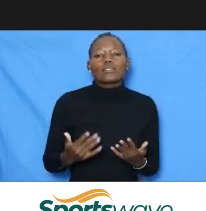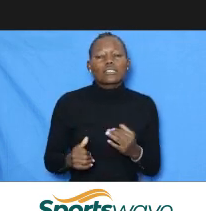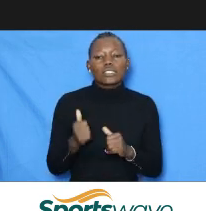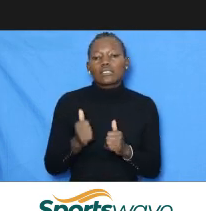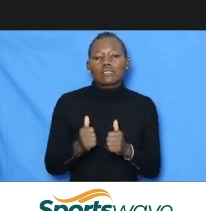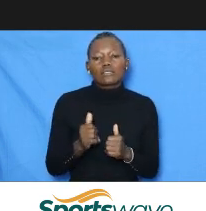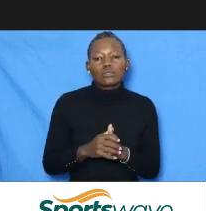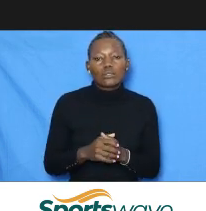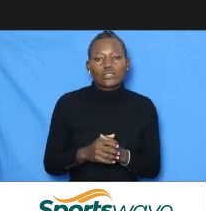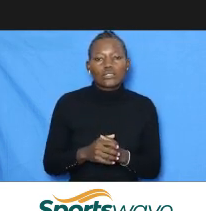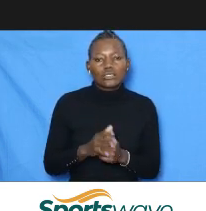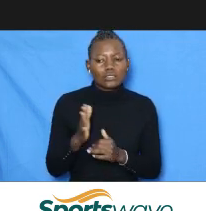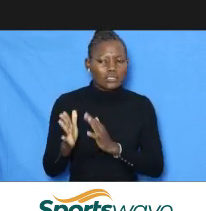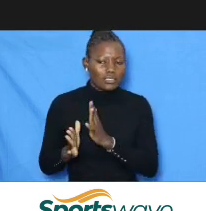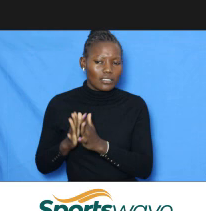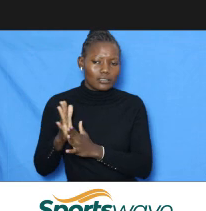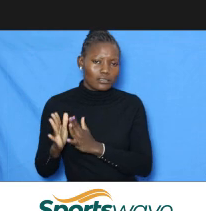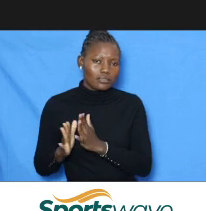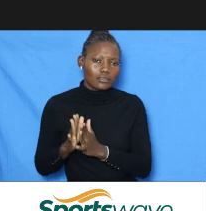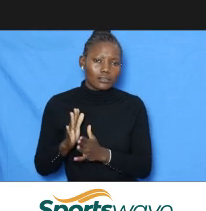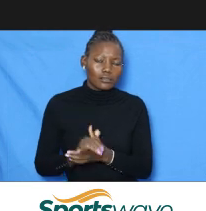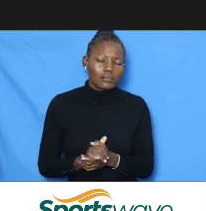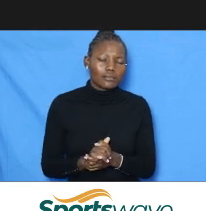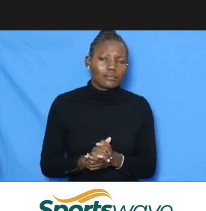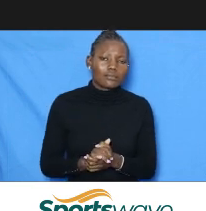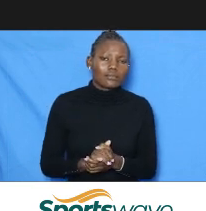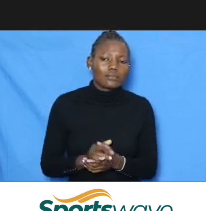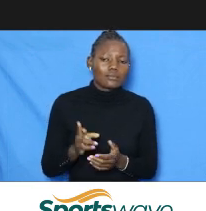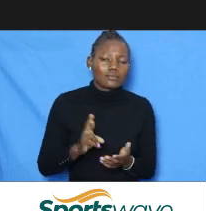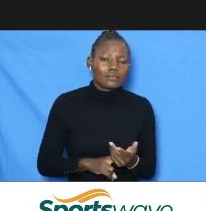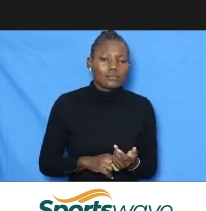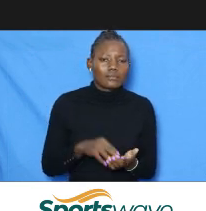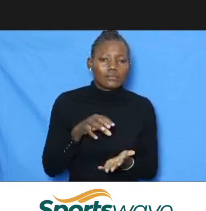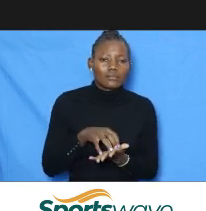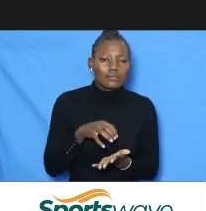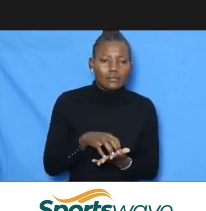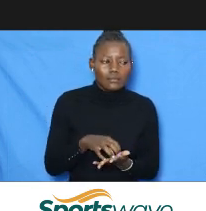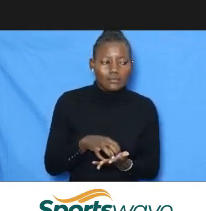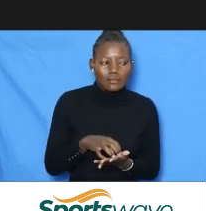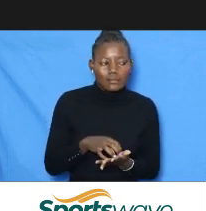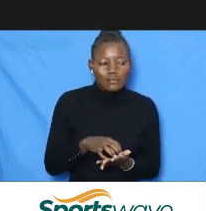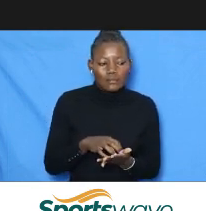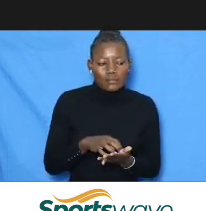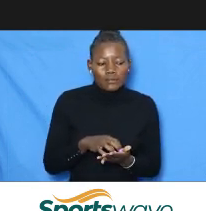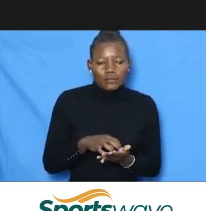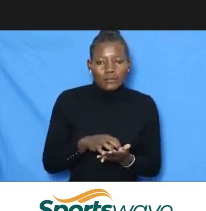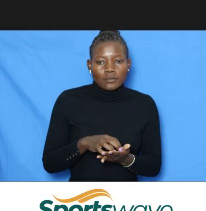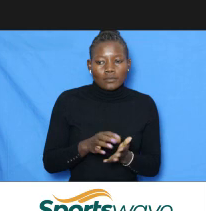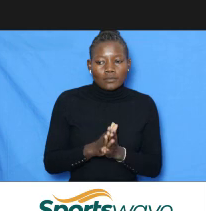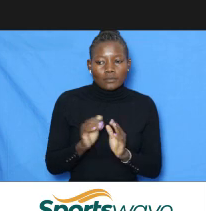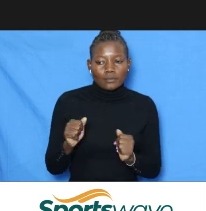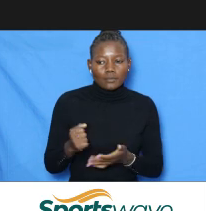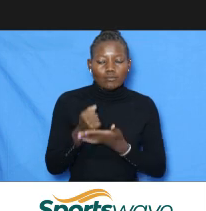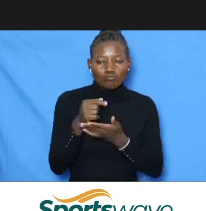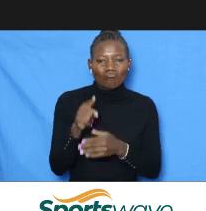of the symptoms that present, say with this condition, with that condition, and they can help